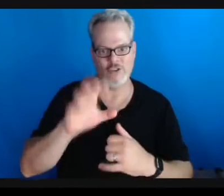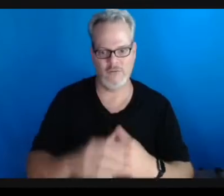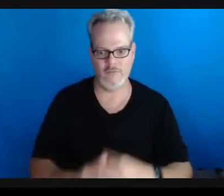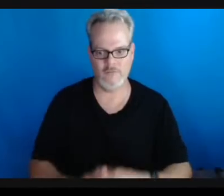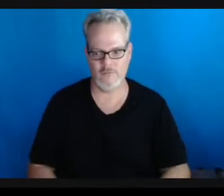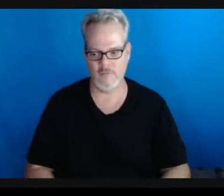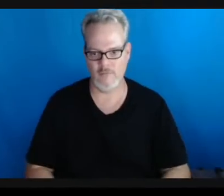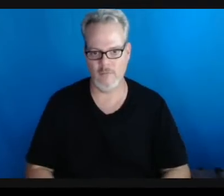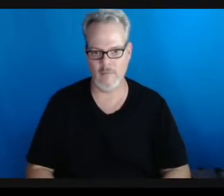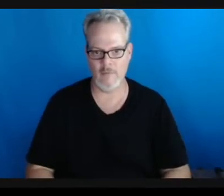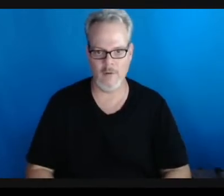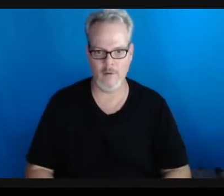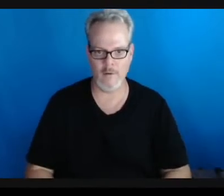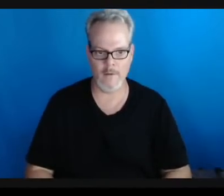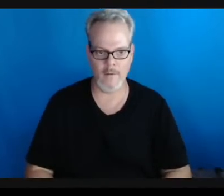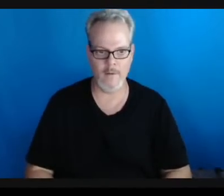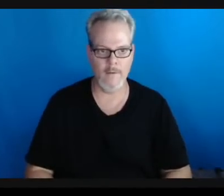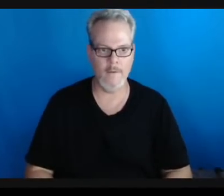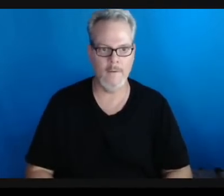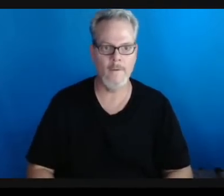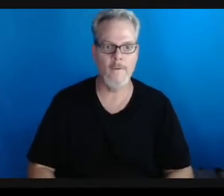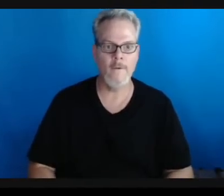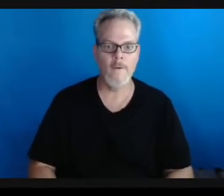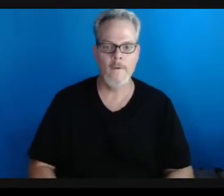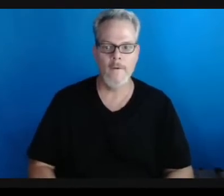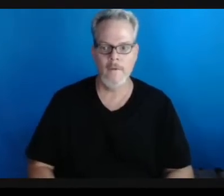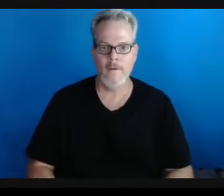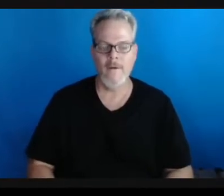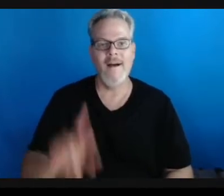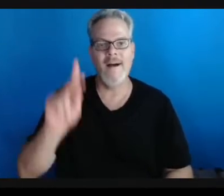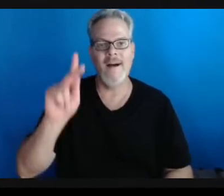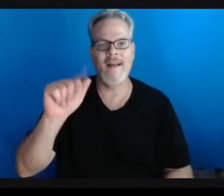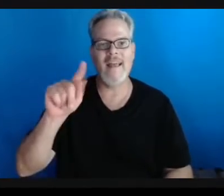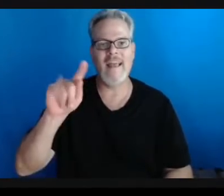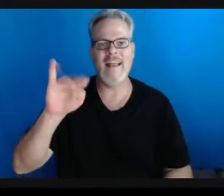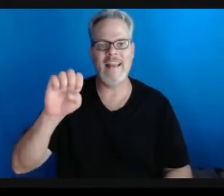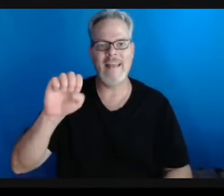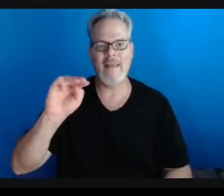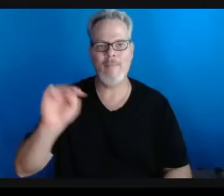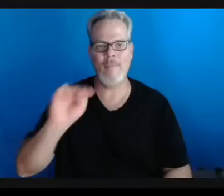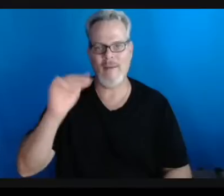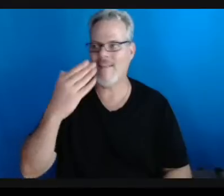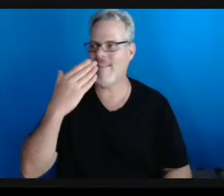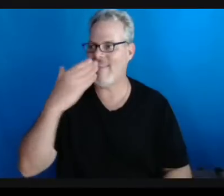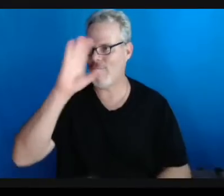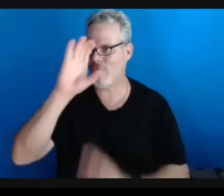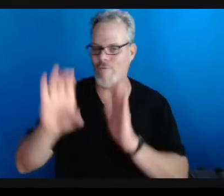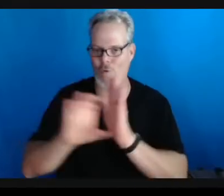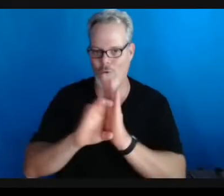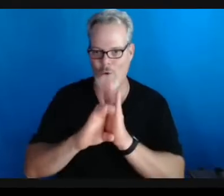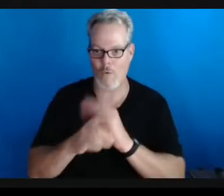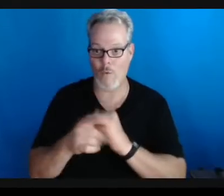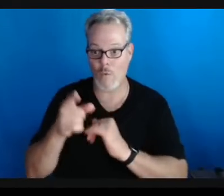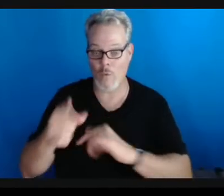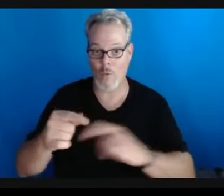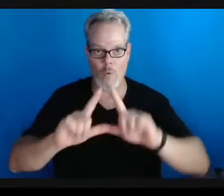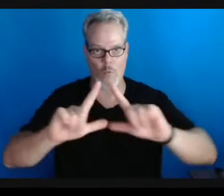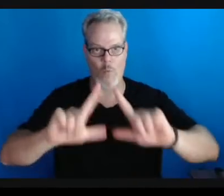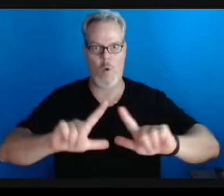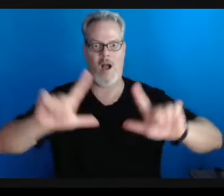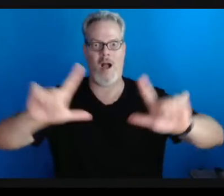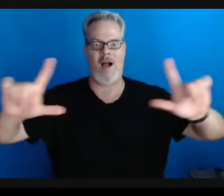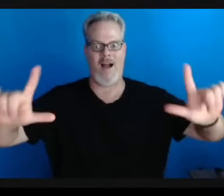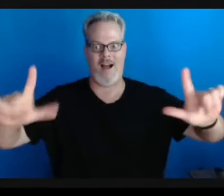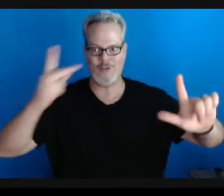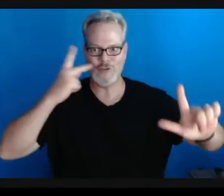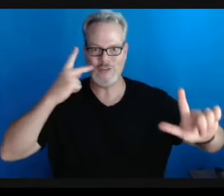So a photo by Katie Mulliken. Mahalo for that. And a nice wider view there. There's that fountain